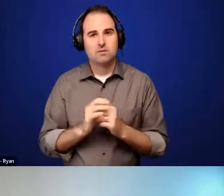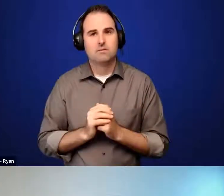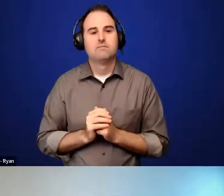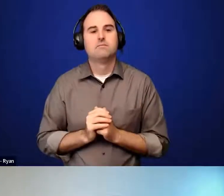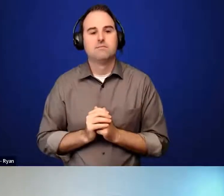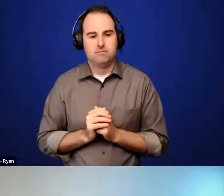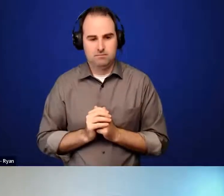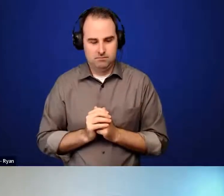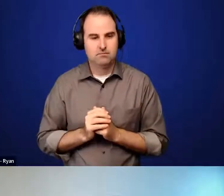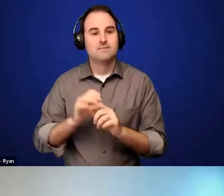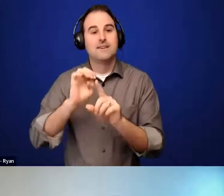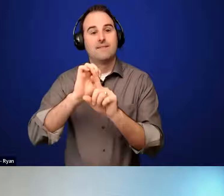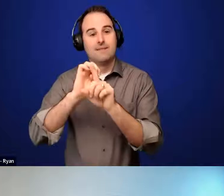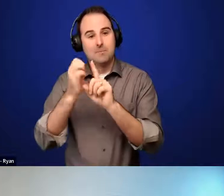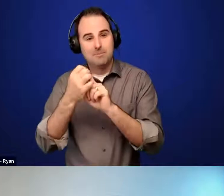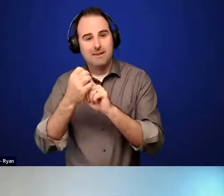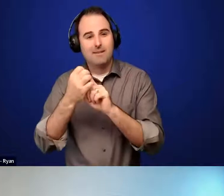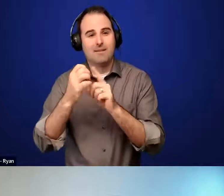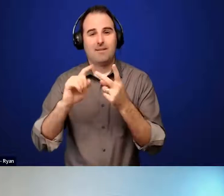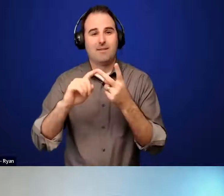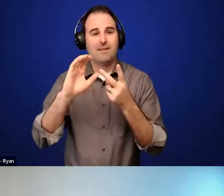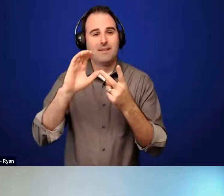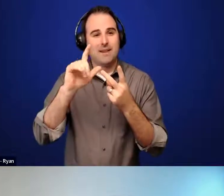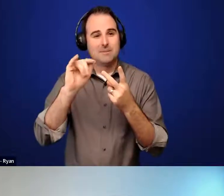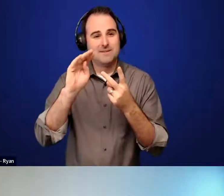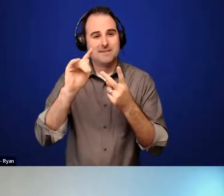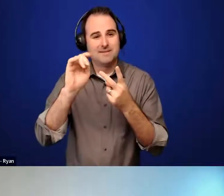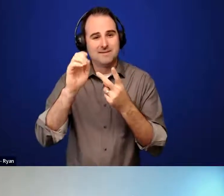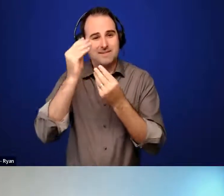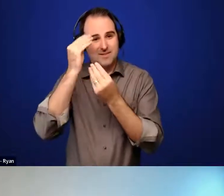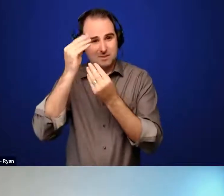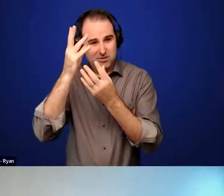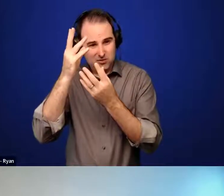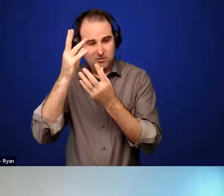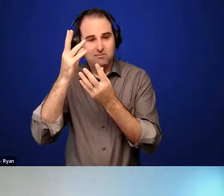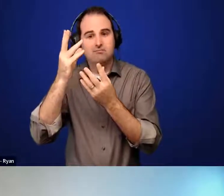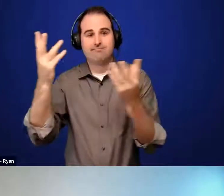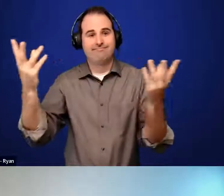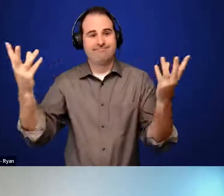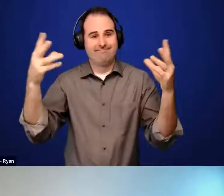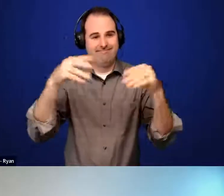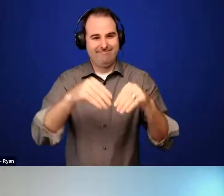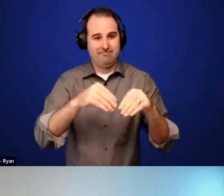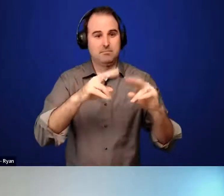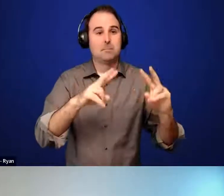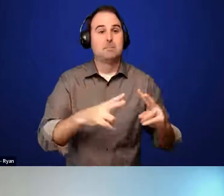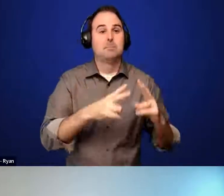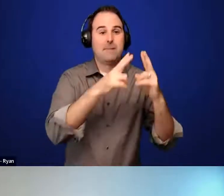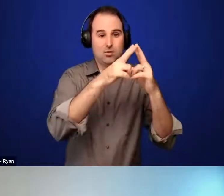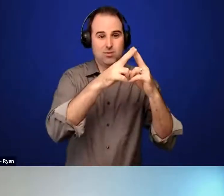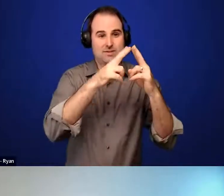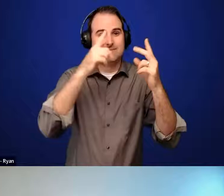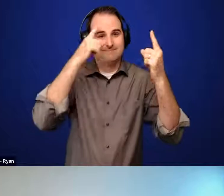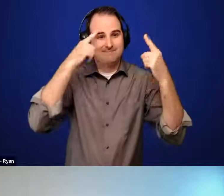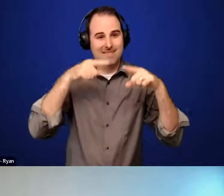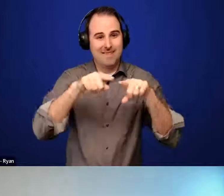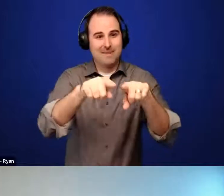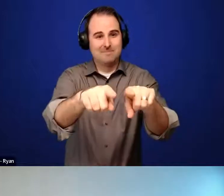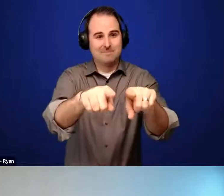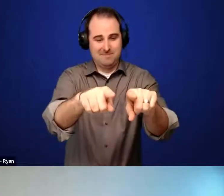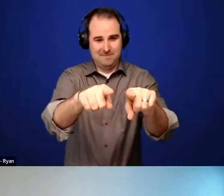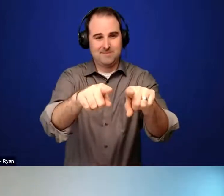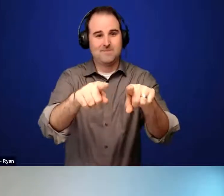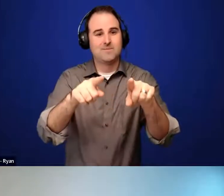IFAD's environmental and climate framework with Paris alignment strategy on the one side, and a new